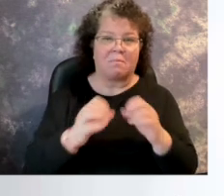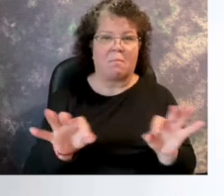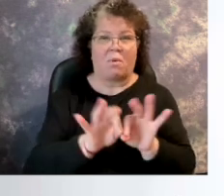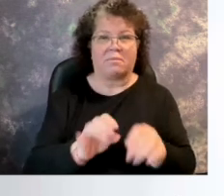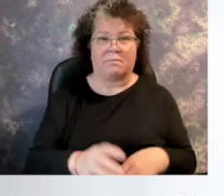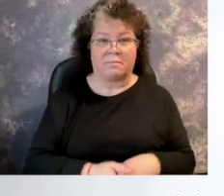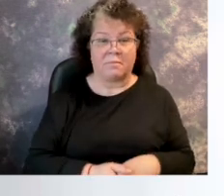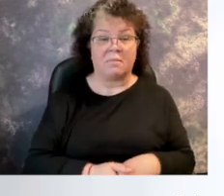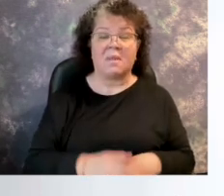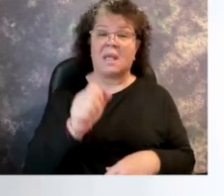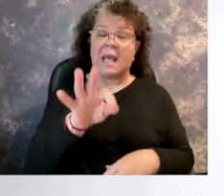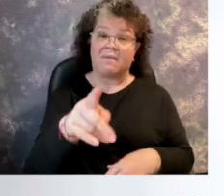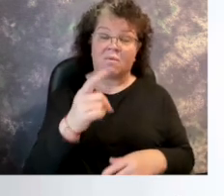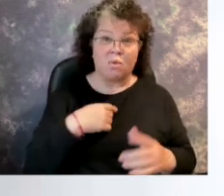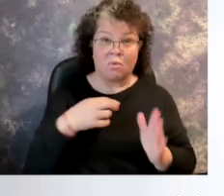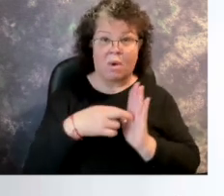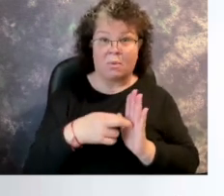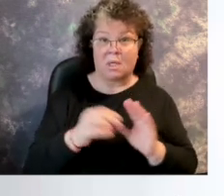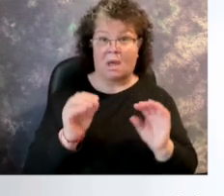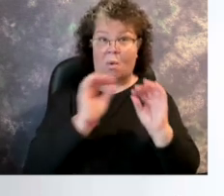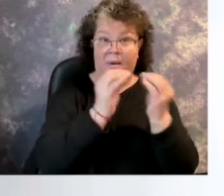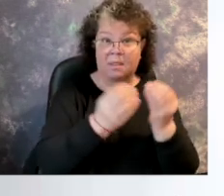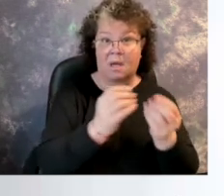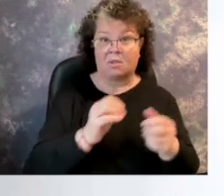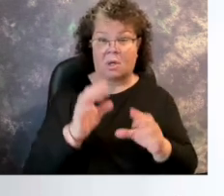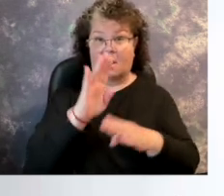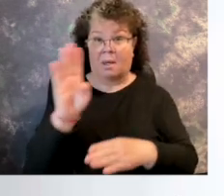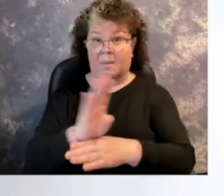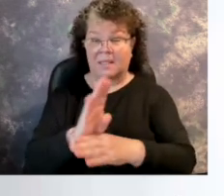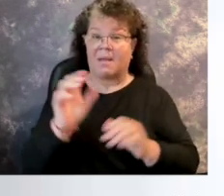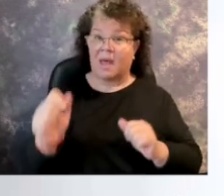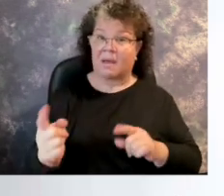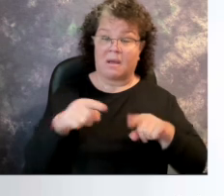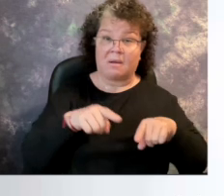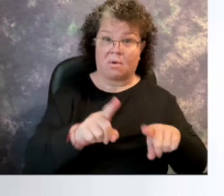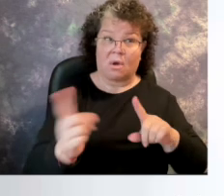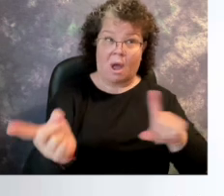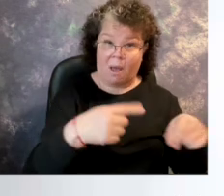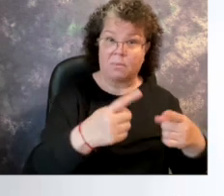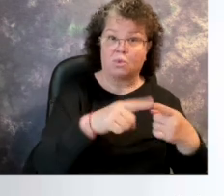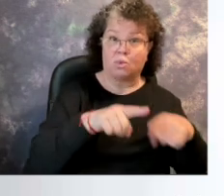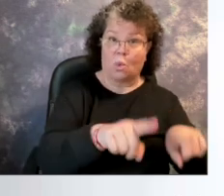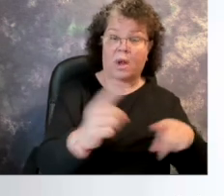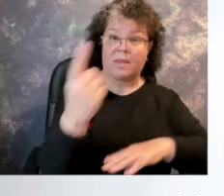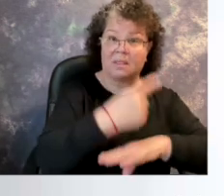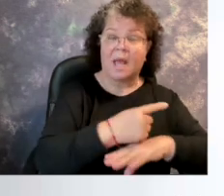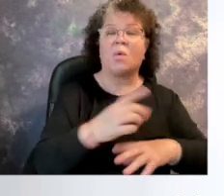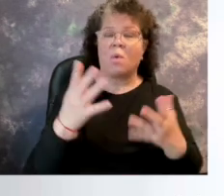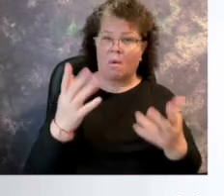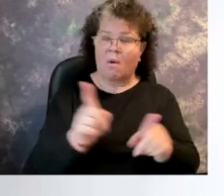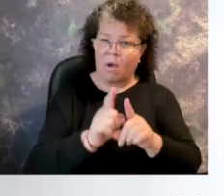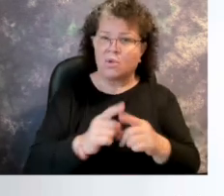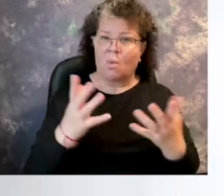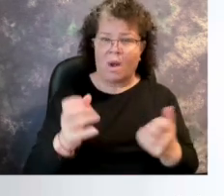If you represent an organization or company that can attend daytime meetings, we'll welcome you to listen to evening community